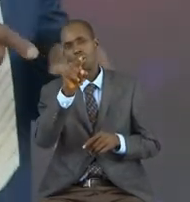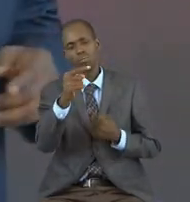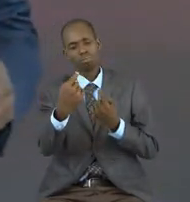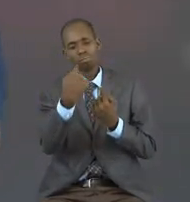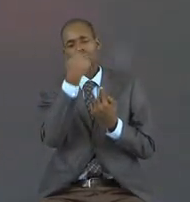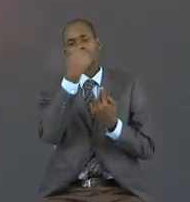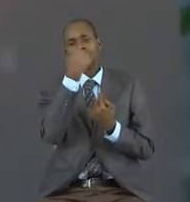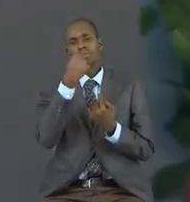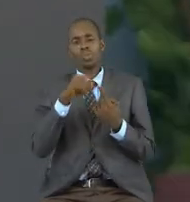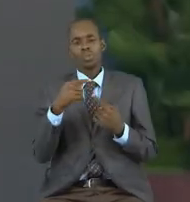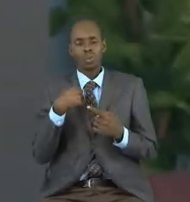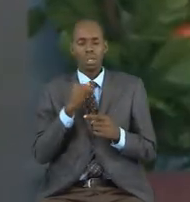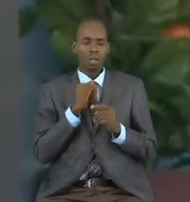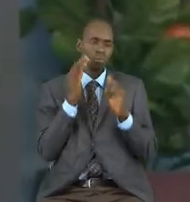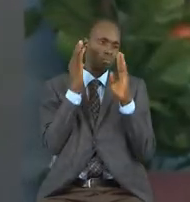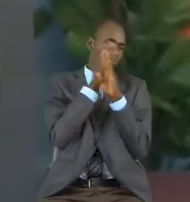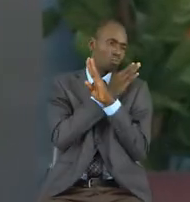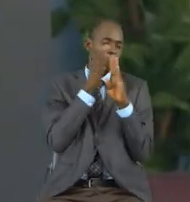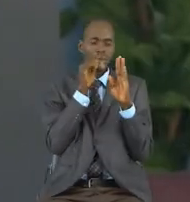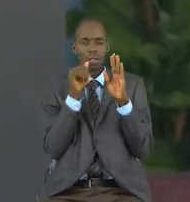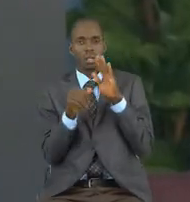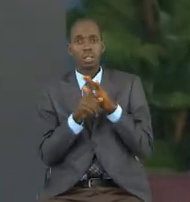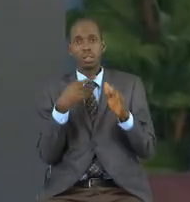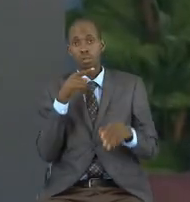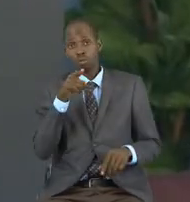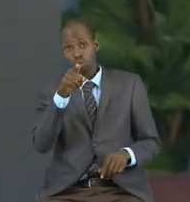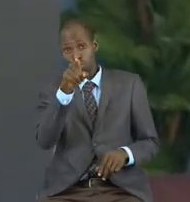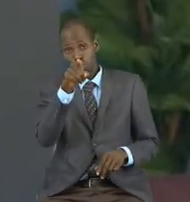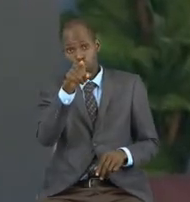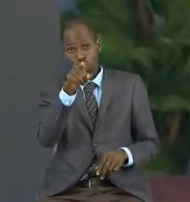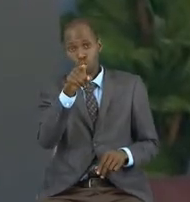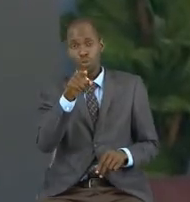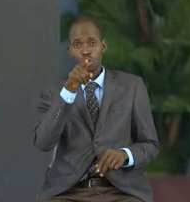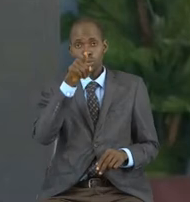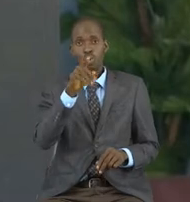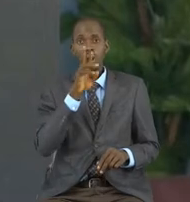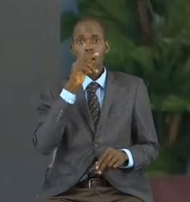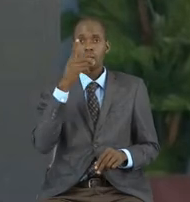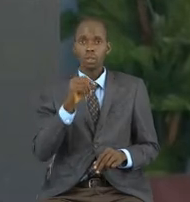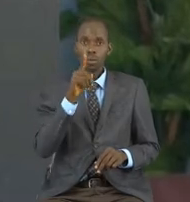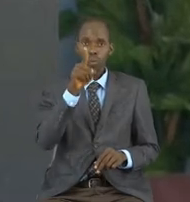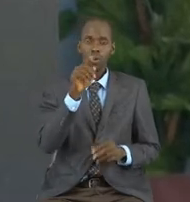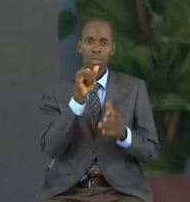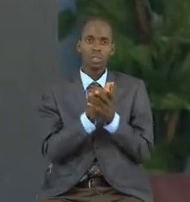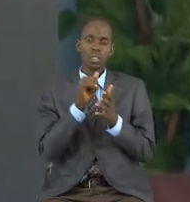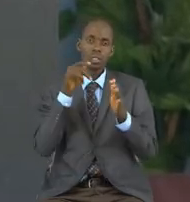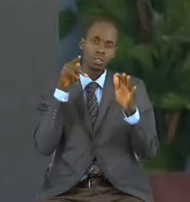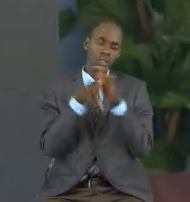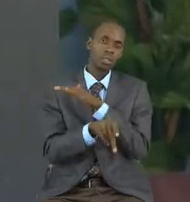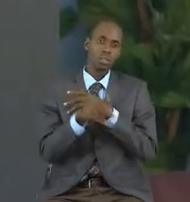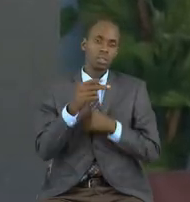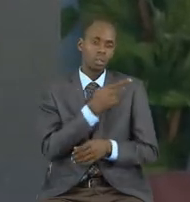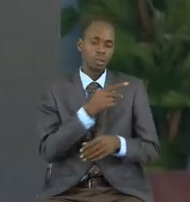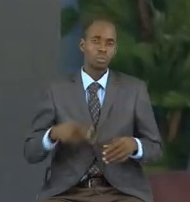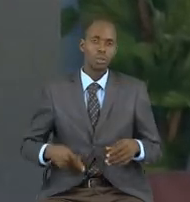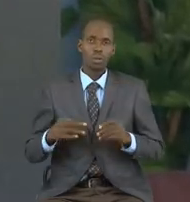my head. He pointed at them. He said, you are the ones that killed the Prince of Life, and